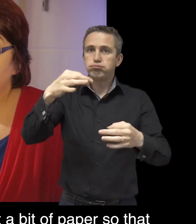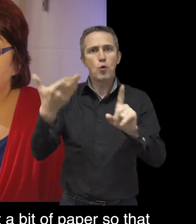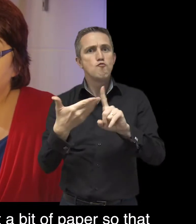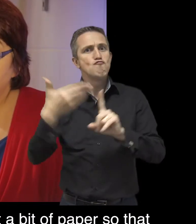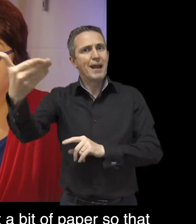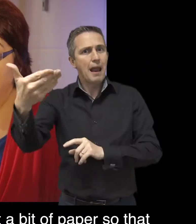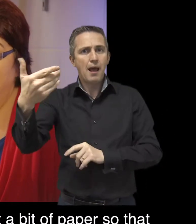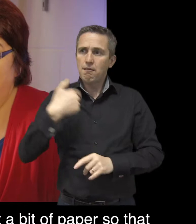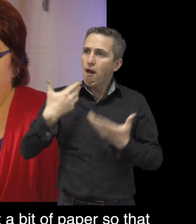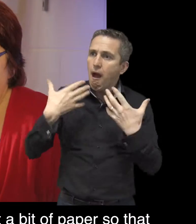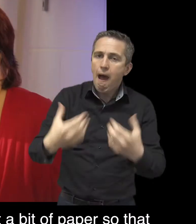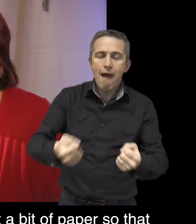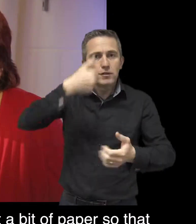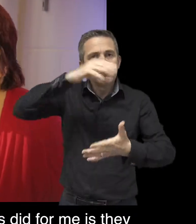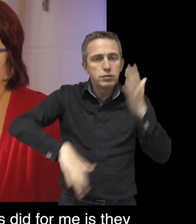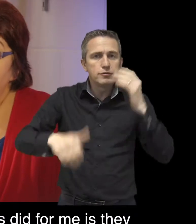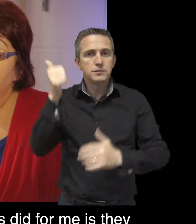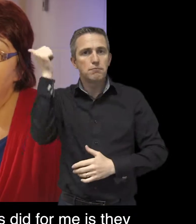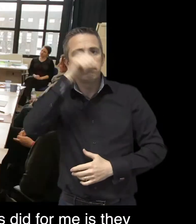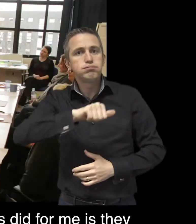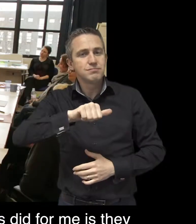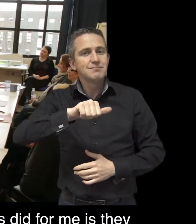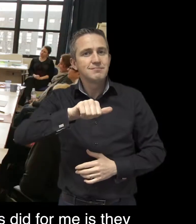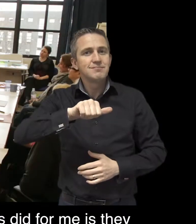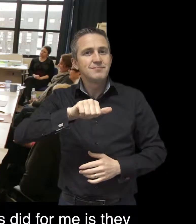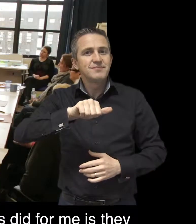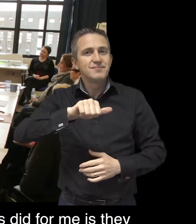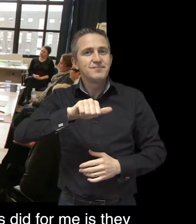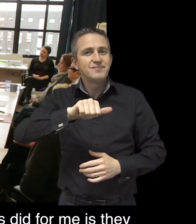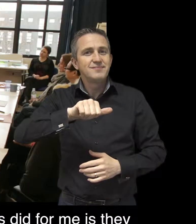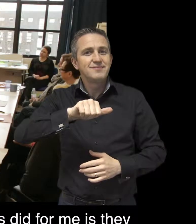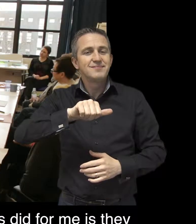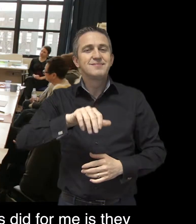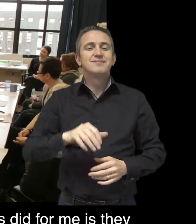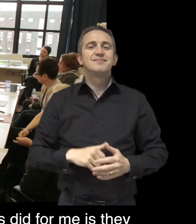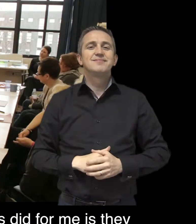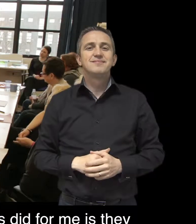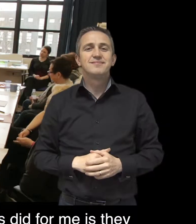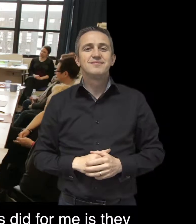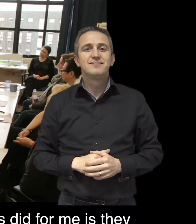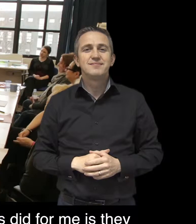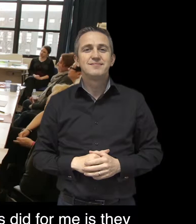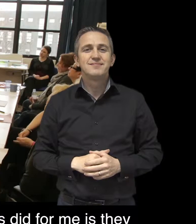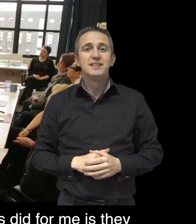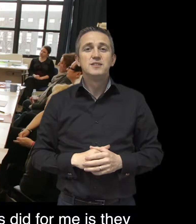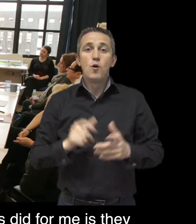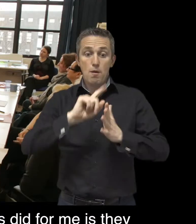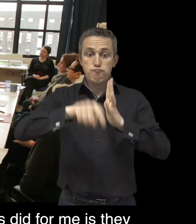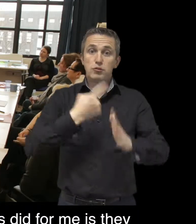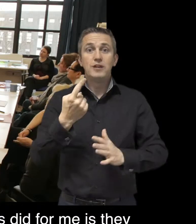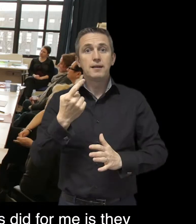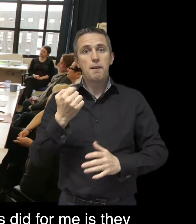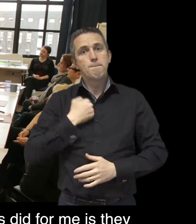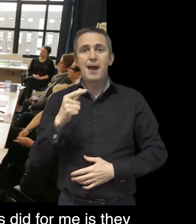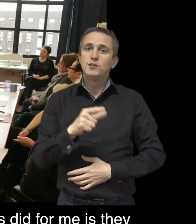I know what I'm talking about. So, as part of that, my choices did for